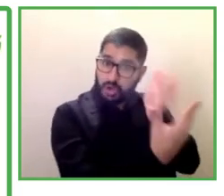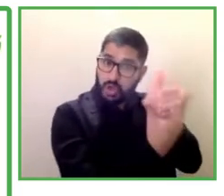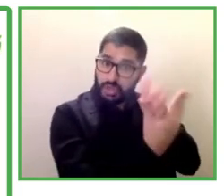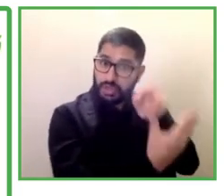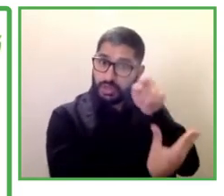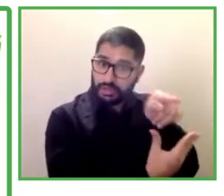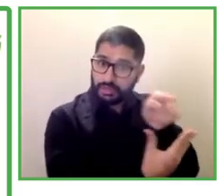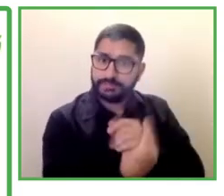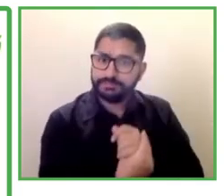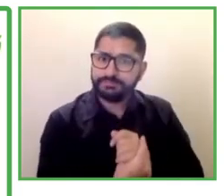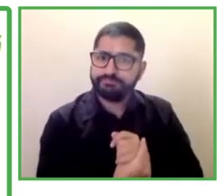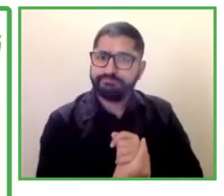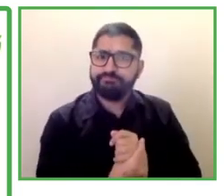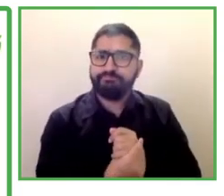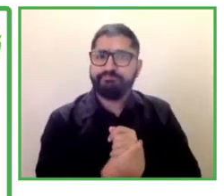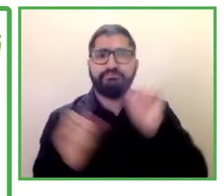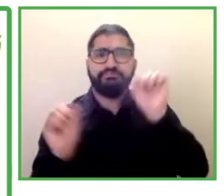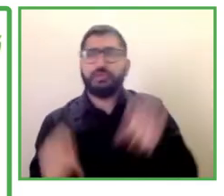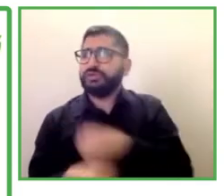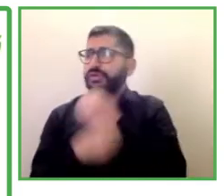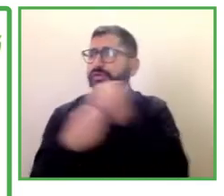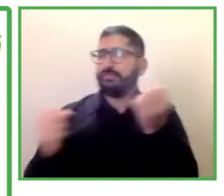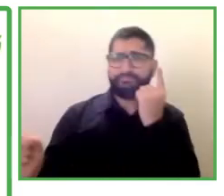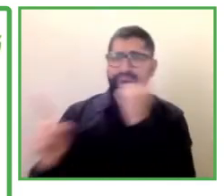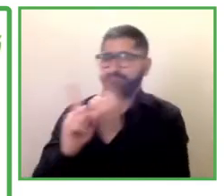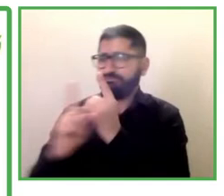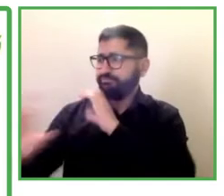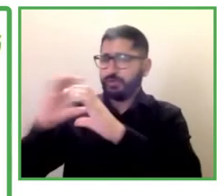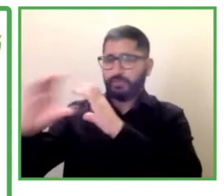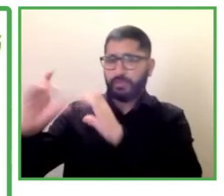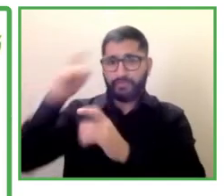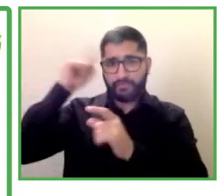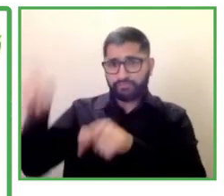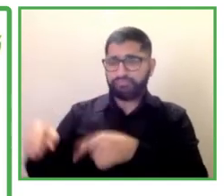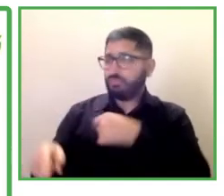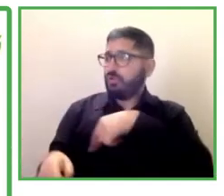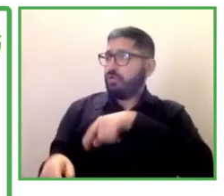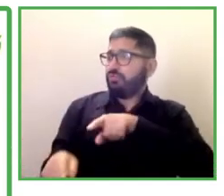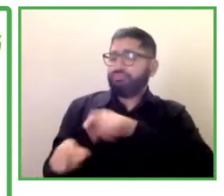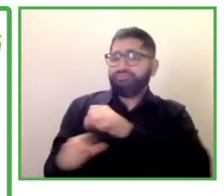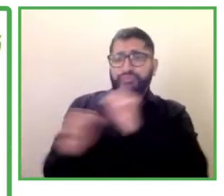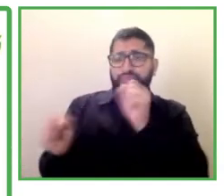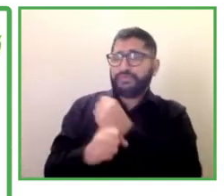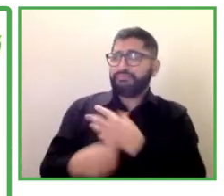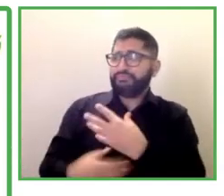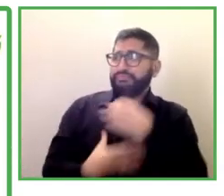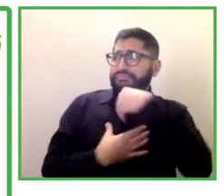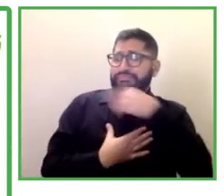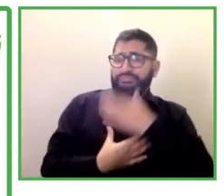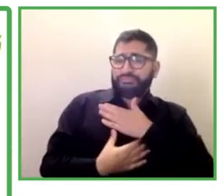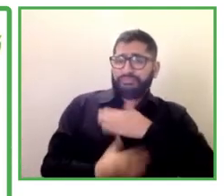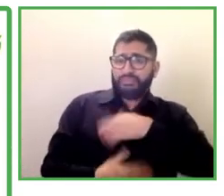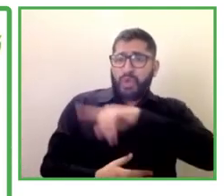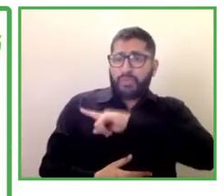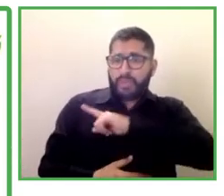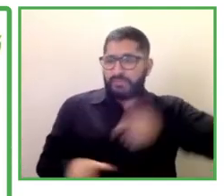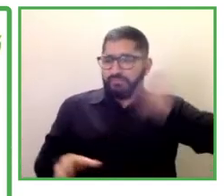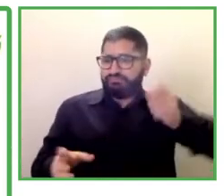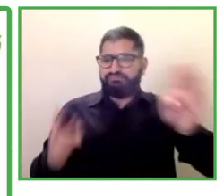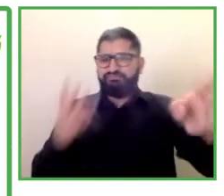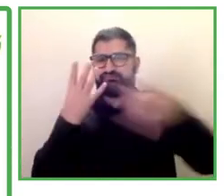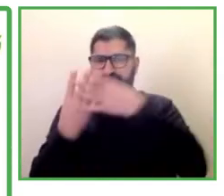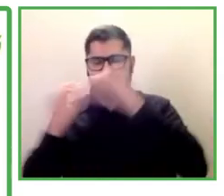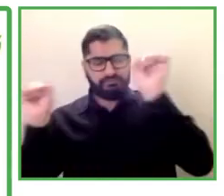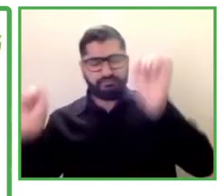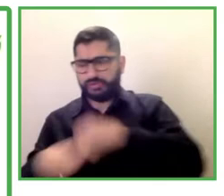mental disabilities. It is easy to suppose that these people have many discriminations, and that's